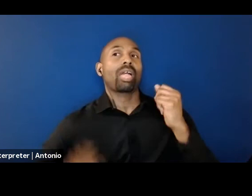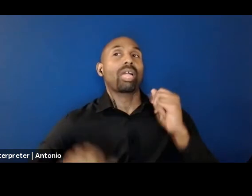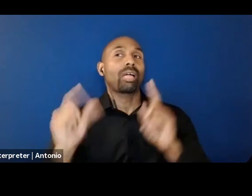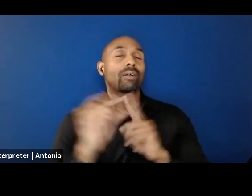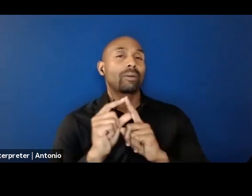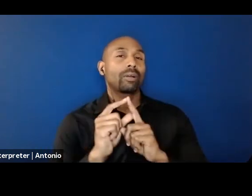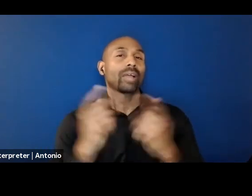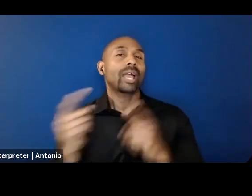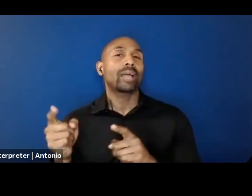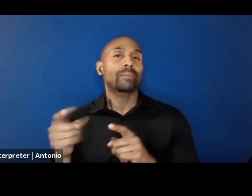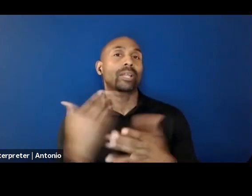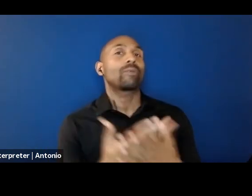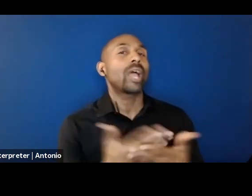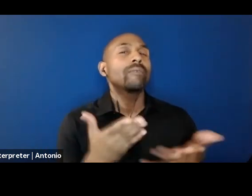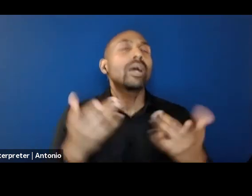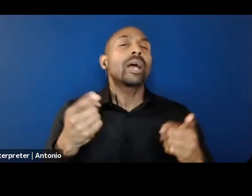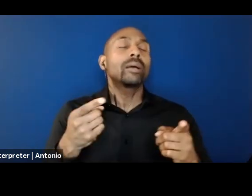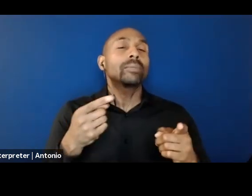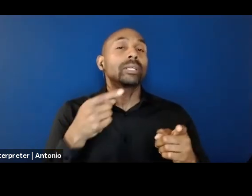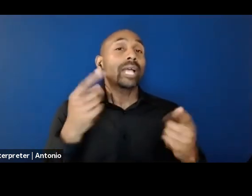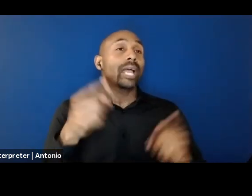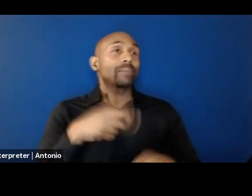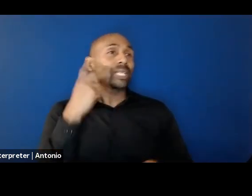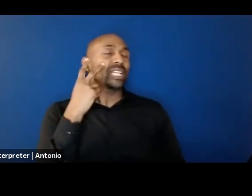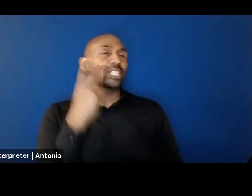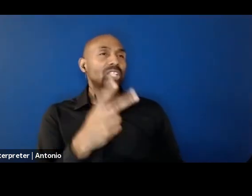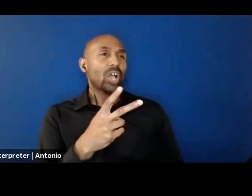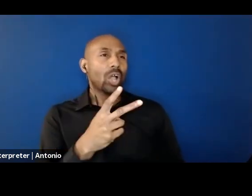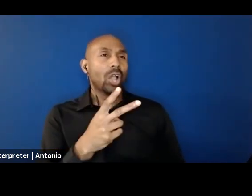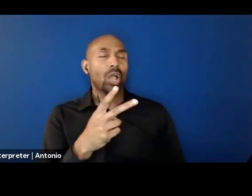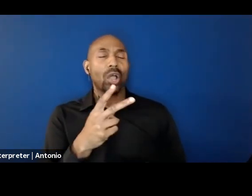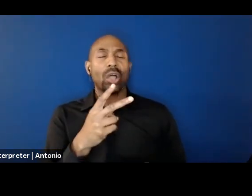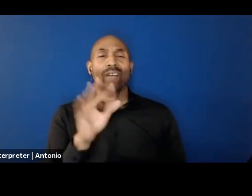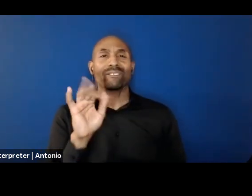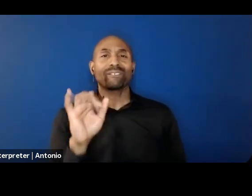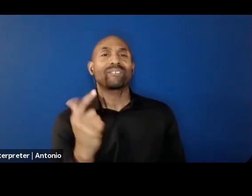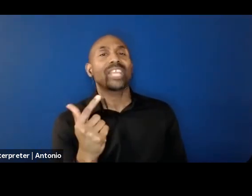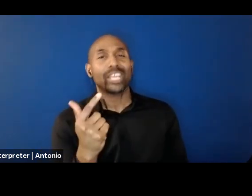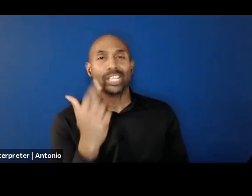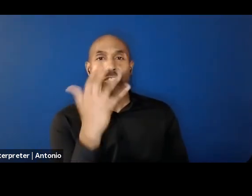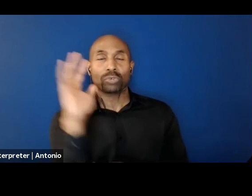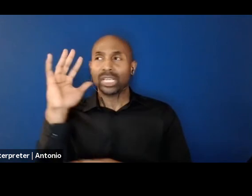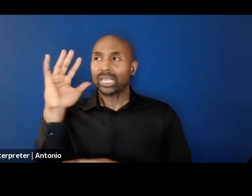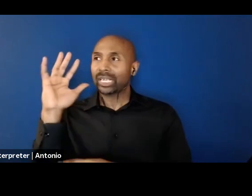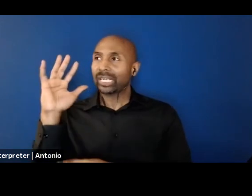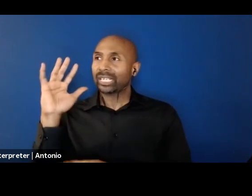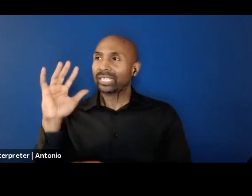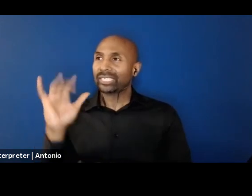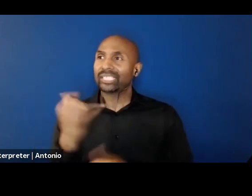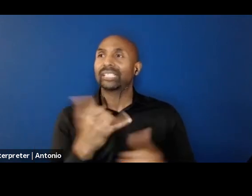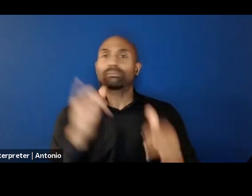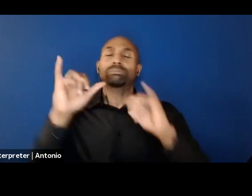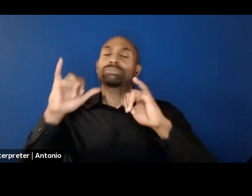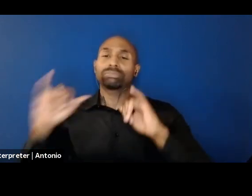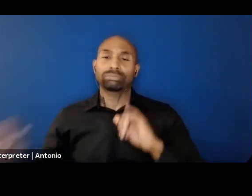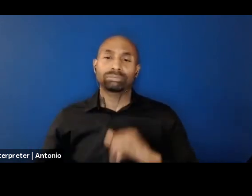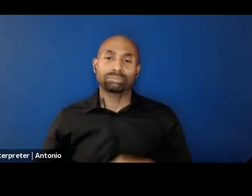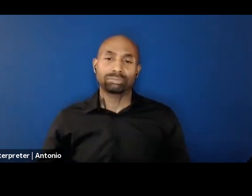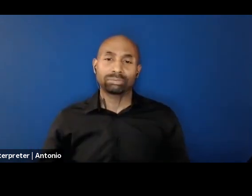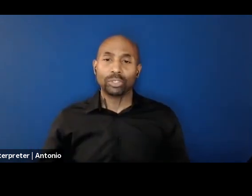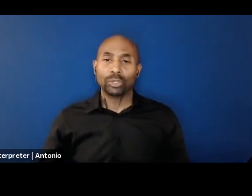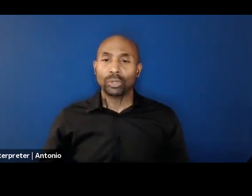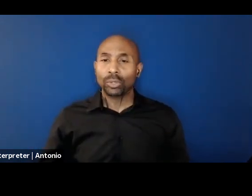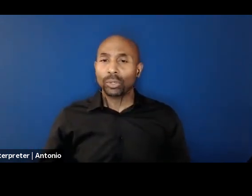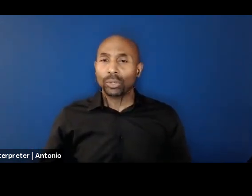Columbus from his after deck saw bearded fig trees, yellow puis, blazed like pollen and thin